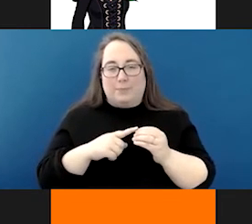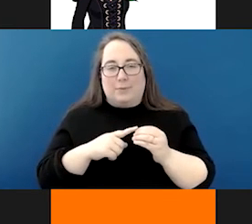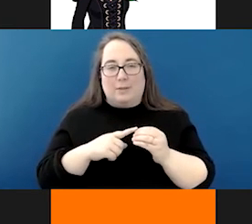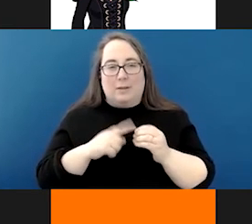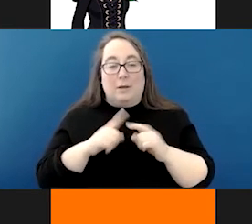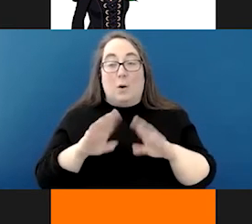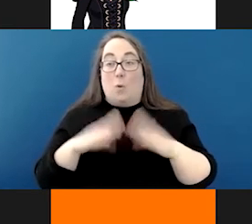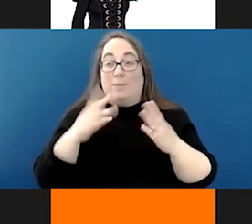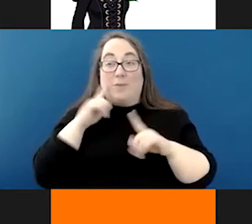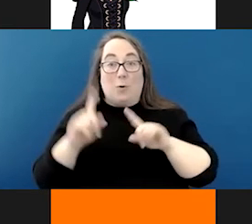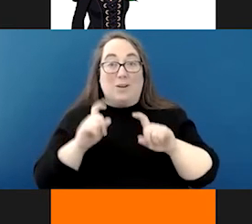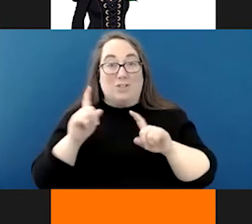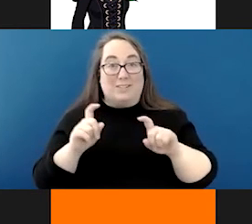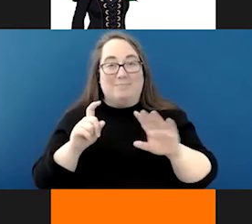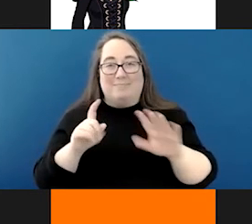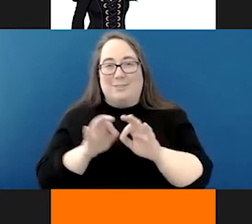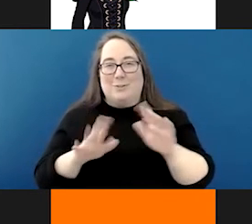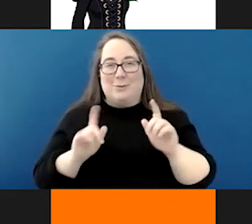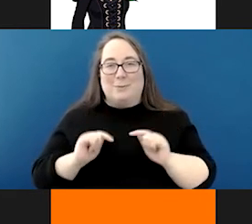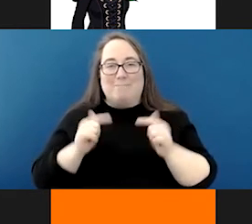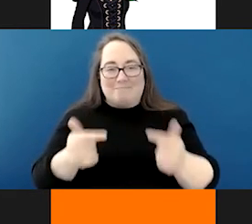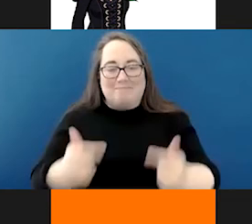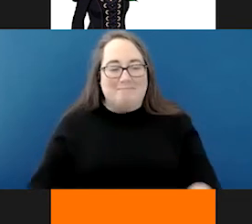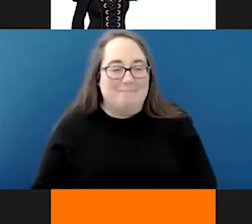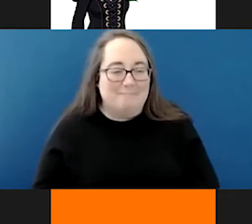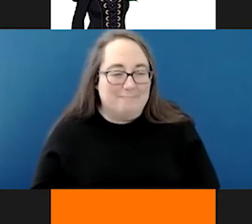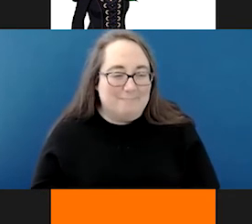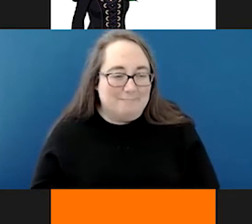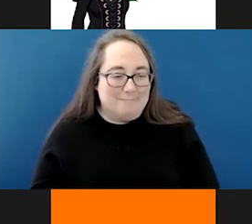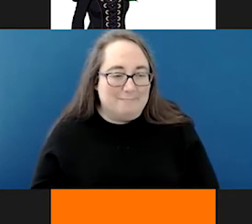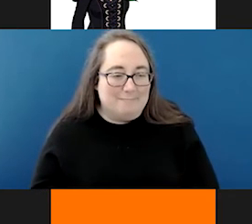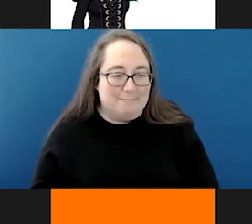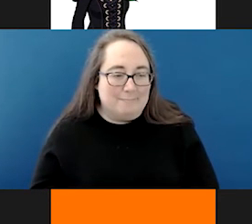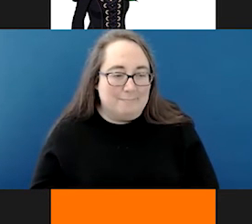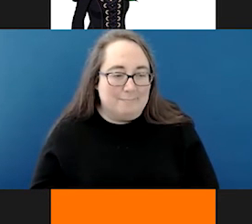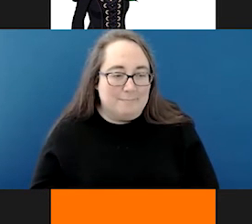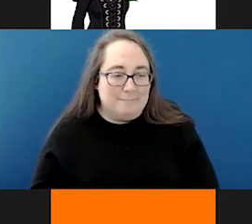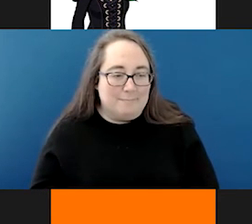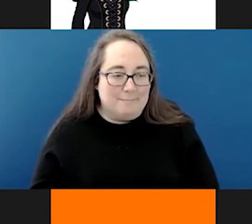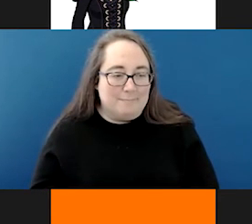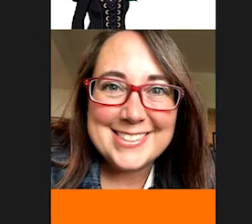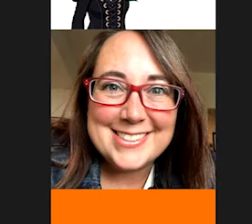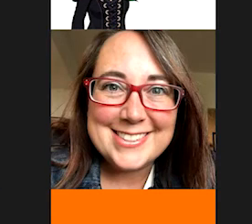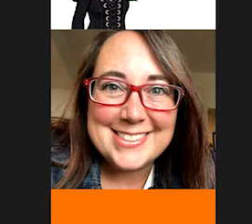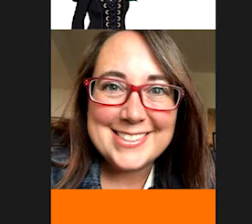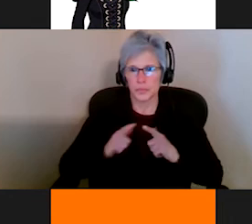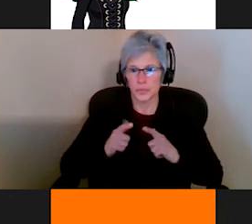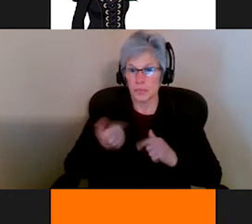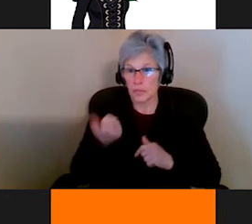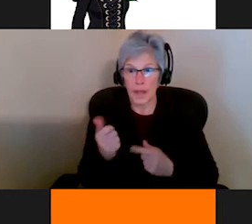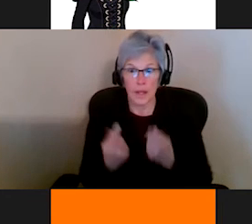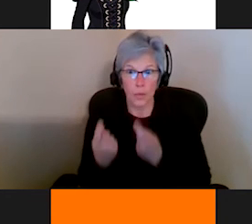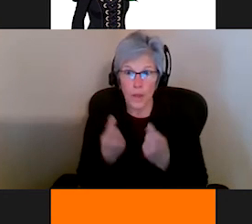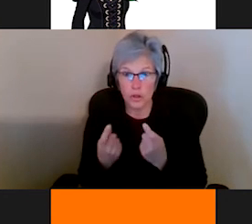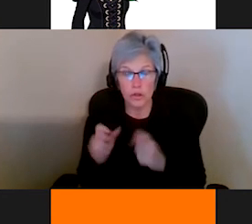open up the floor for conversation. If anybody has a question, maybe you want to put